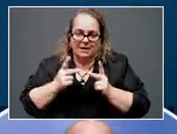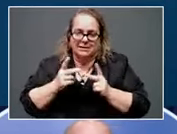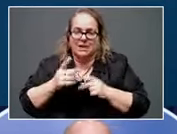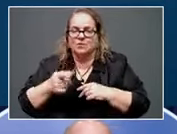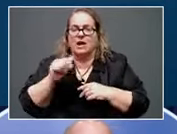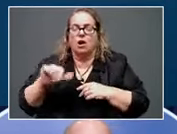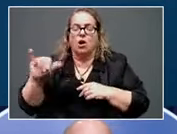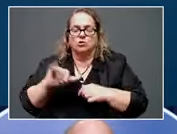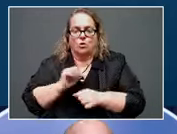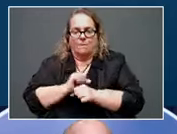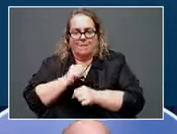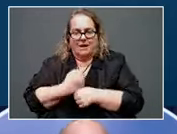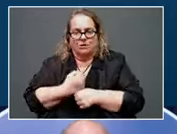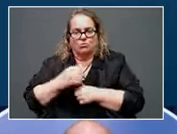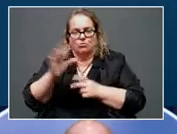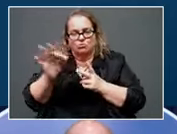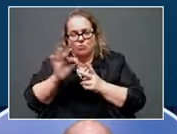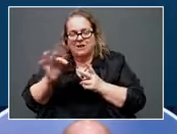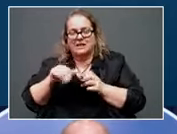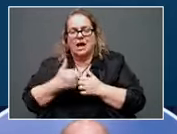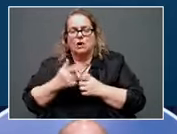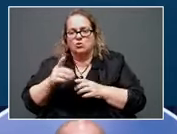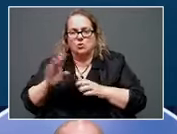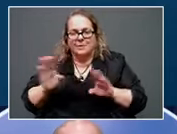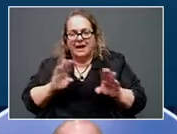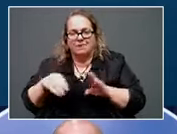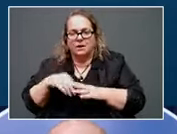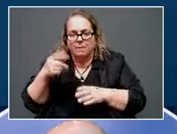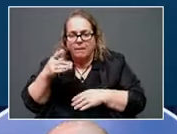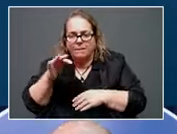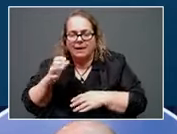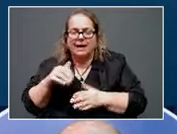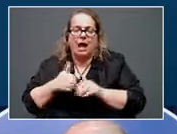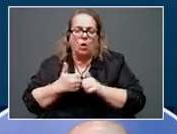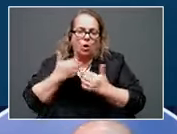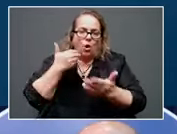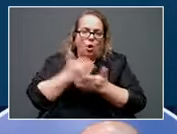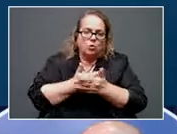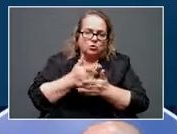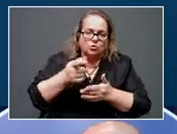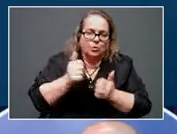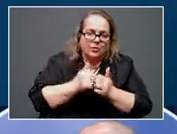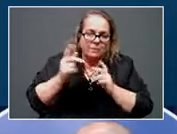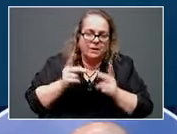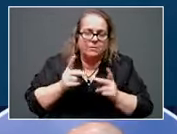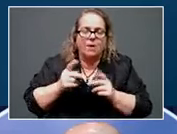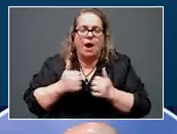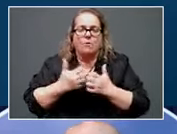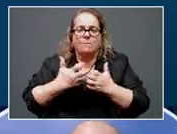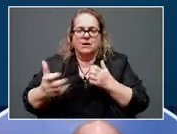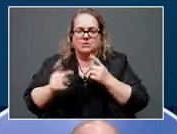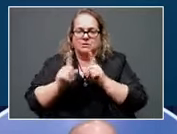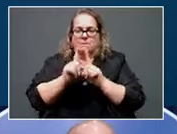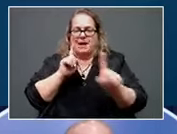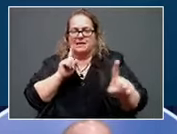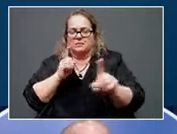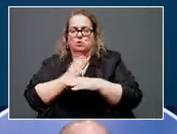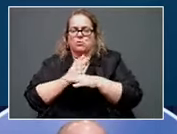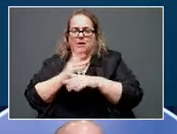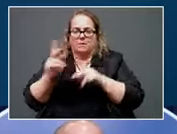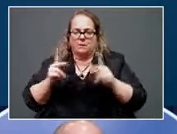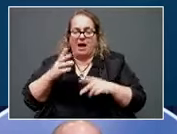choices how you behave in public, how close you get to people, and how much space you have between each other. And then high-risk individuals will always